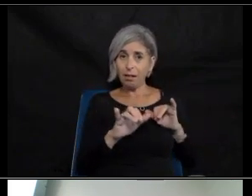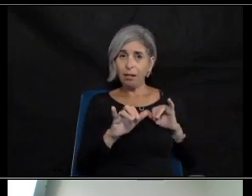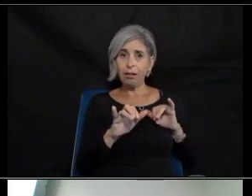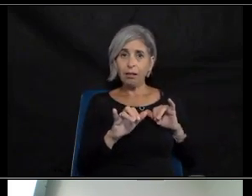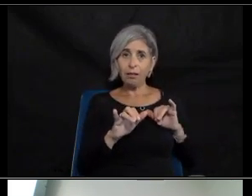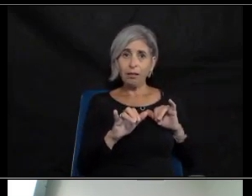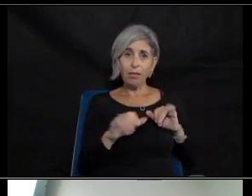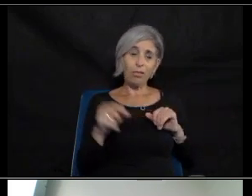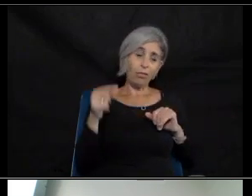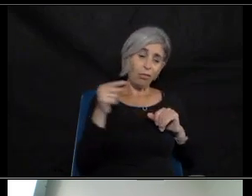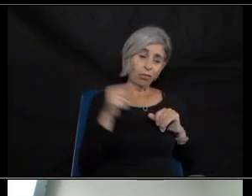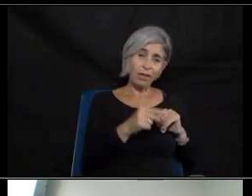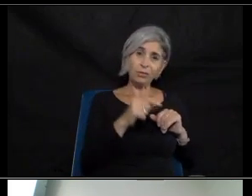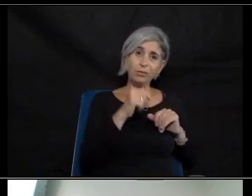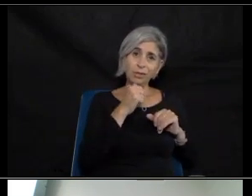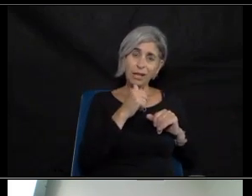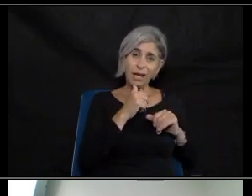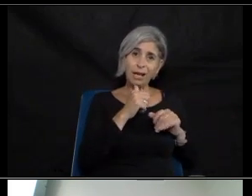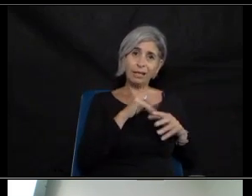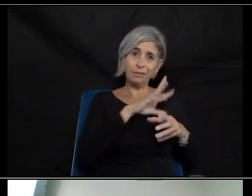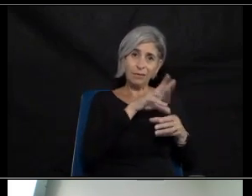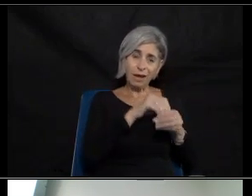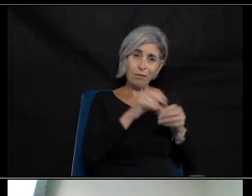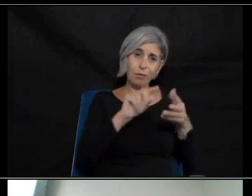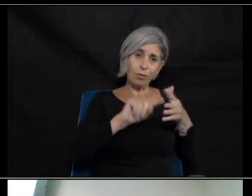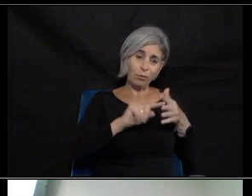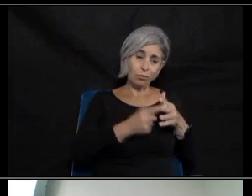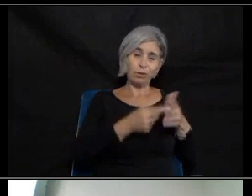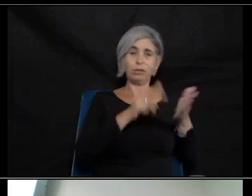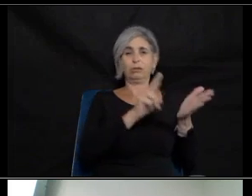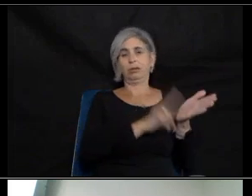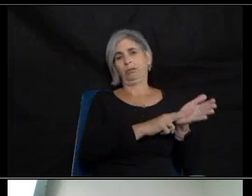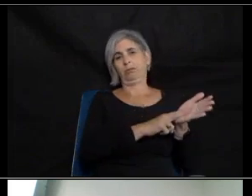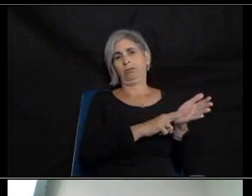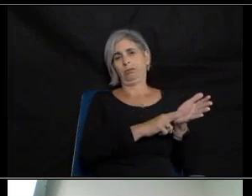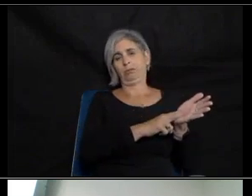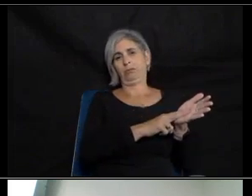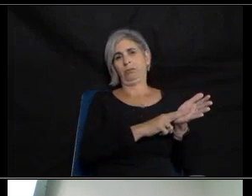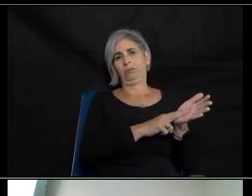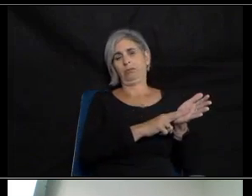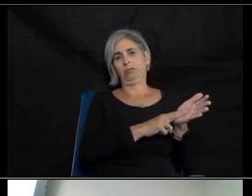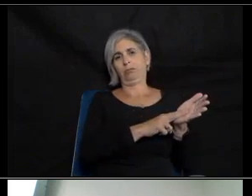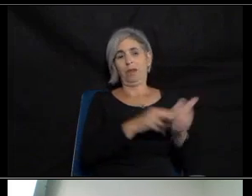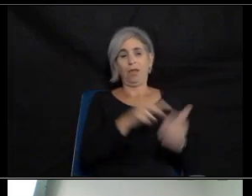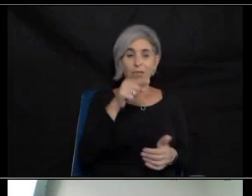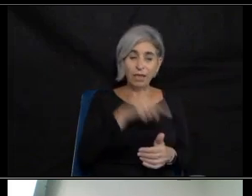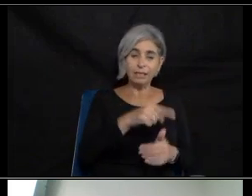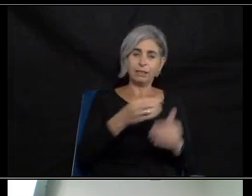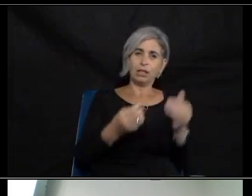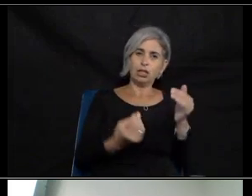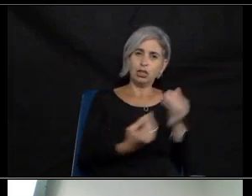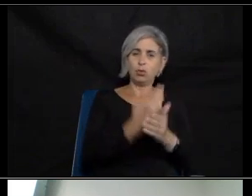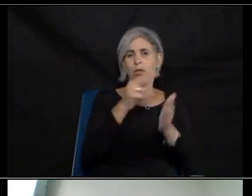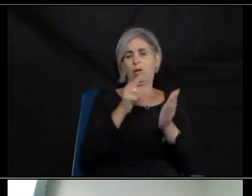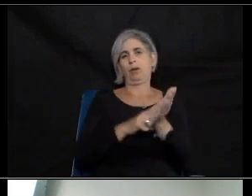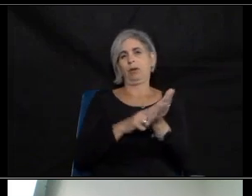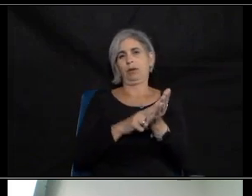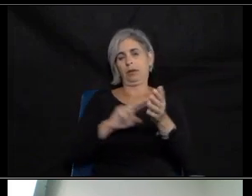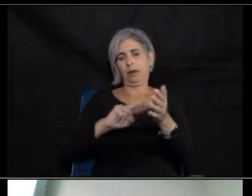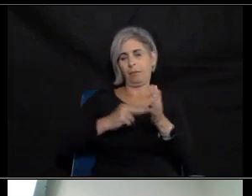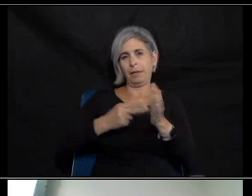what we're looking at was not part of the original contract. If this is part of this, of the new contract, that means we're